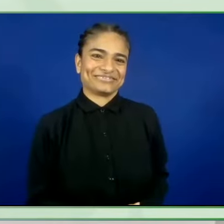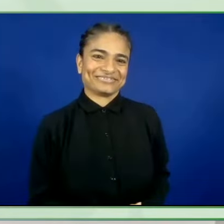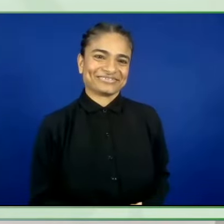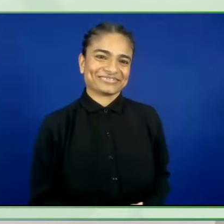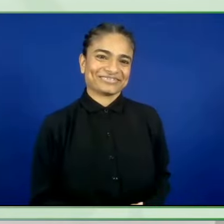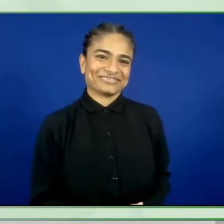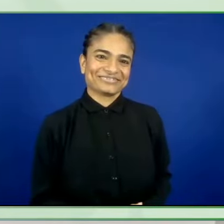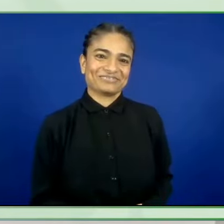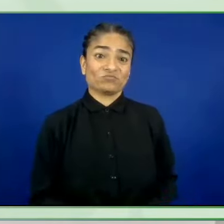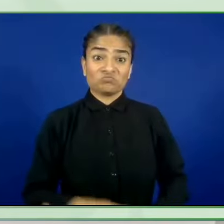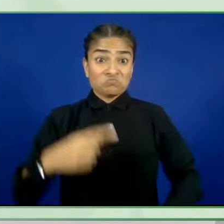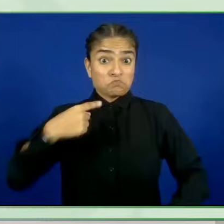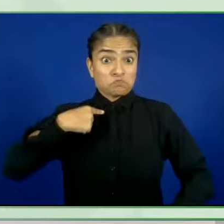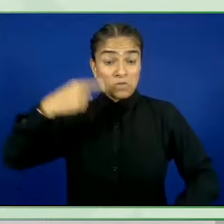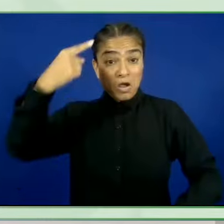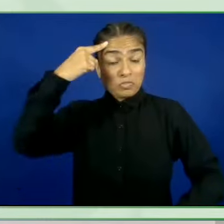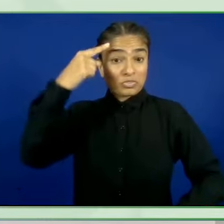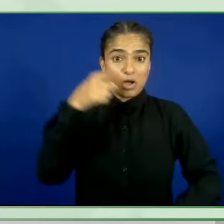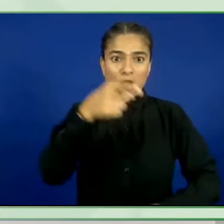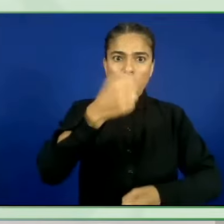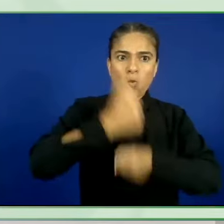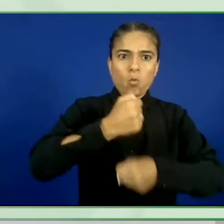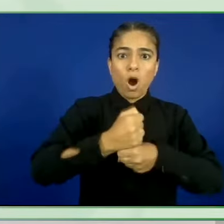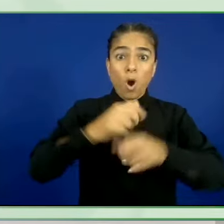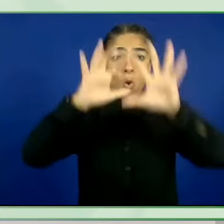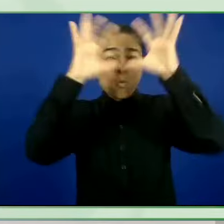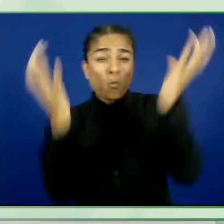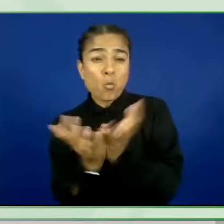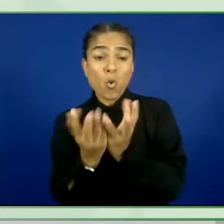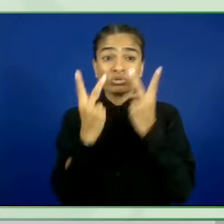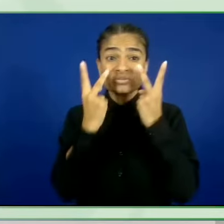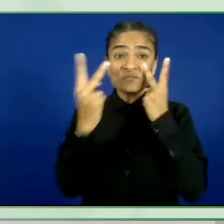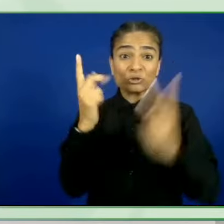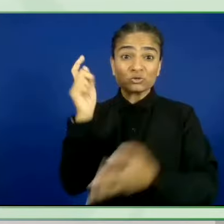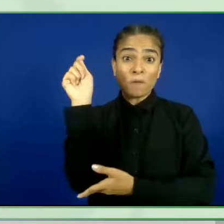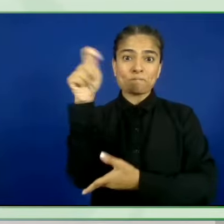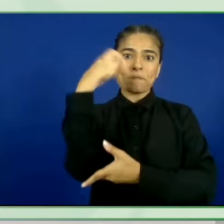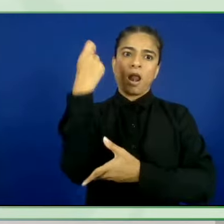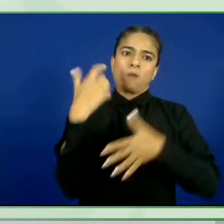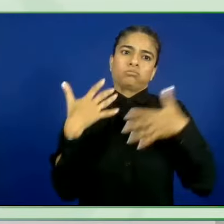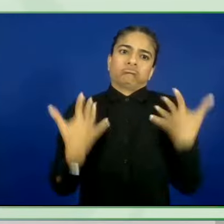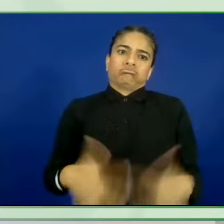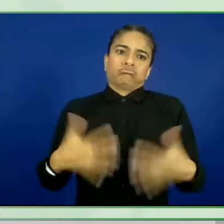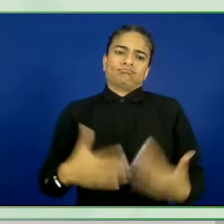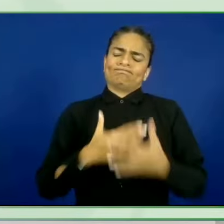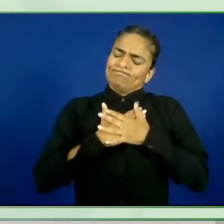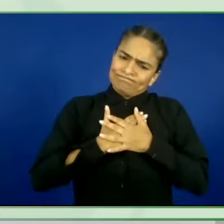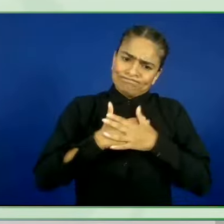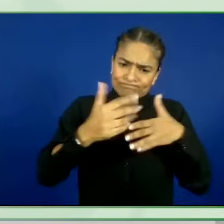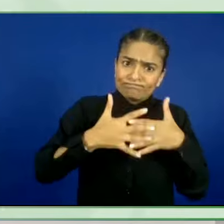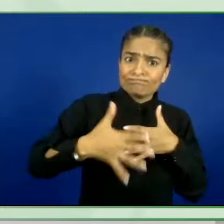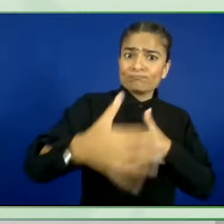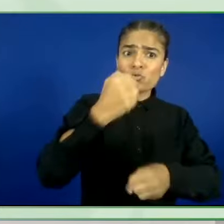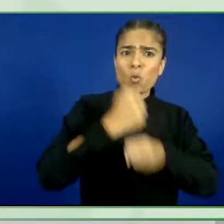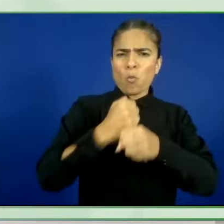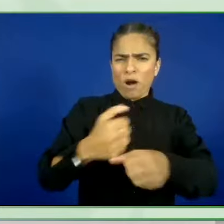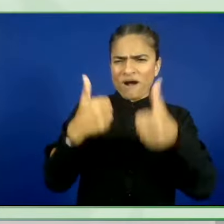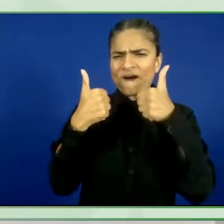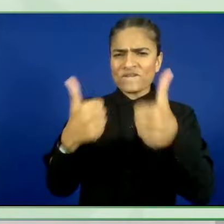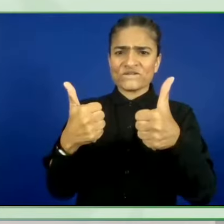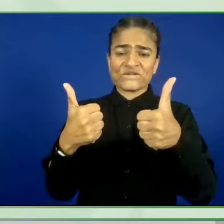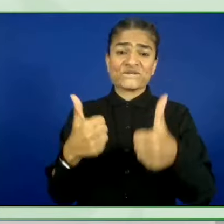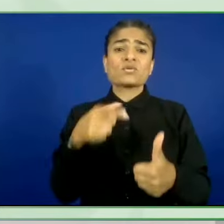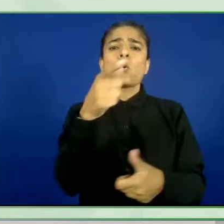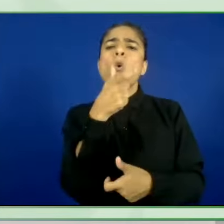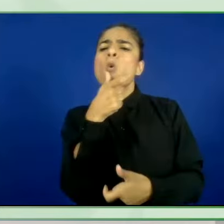absolutely wonderful work. I wish you all the very, very best going forward, and not only spreading the word, but spreading the work